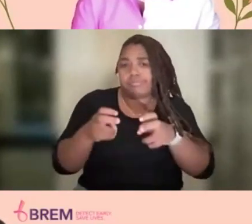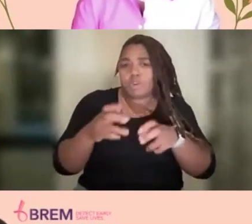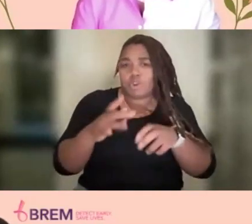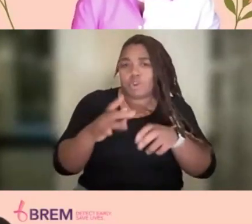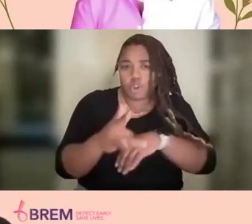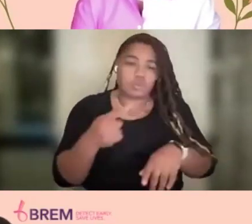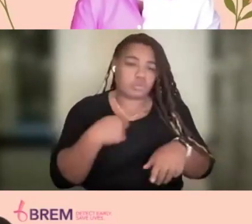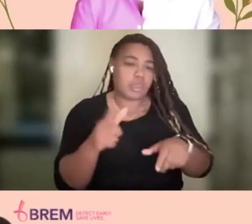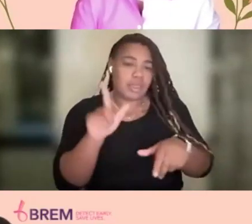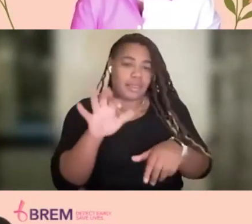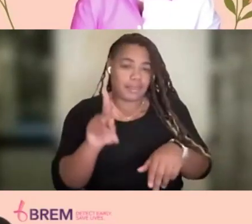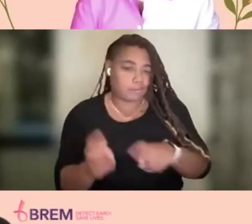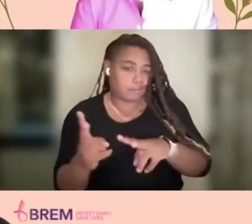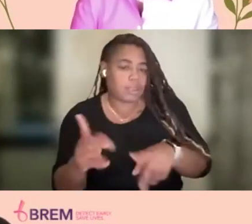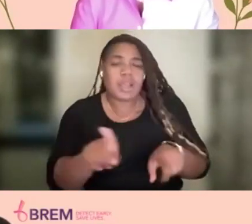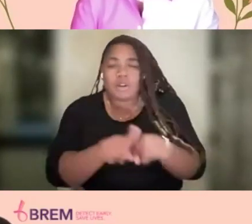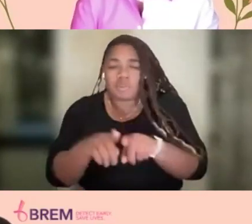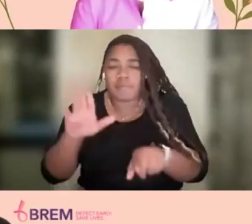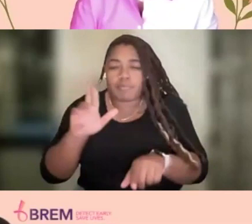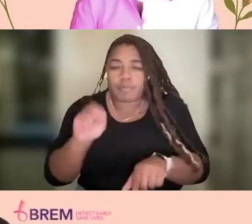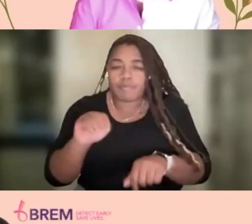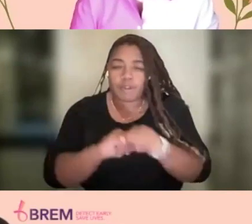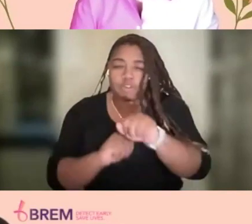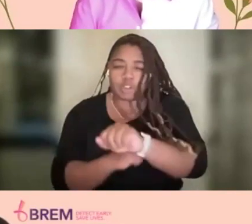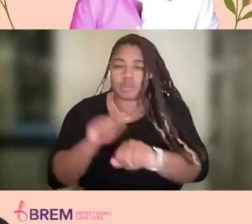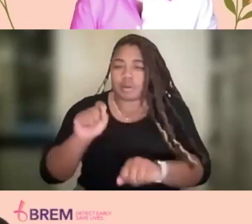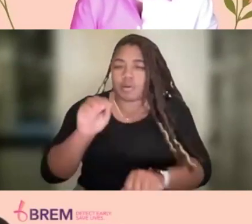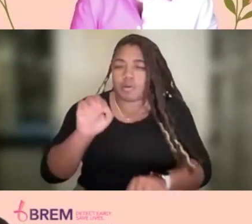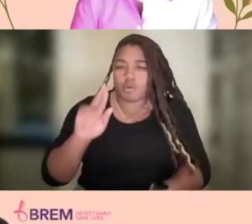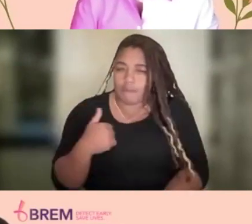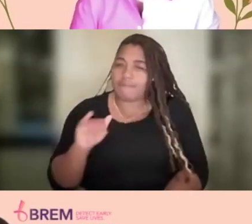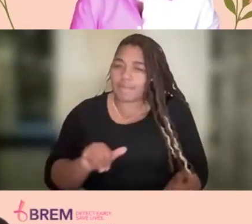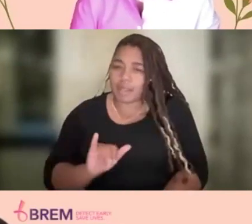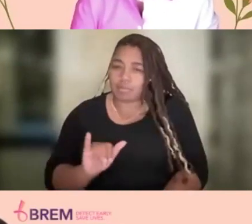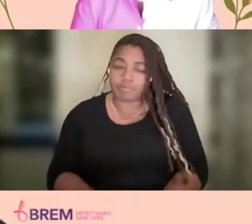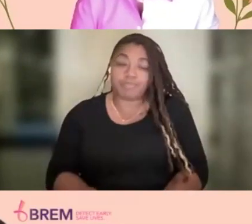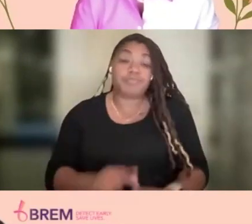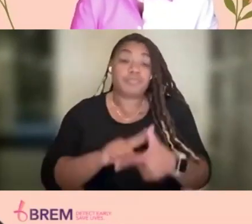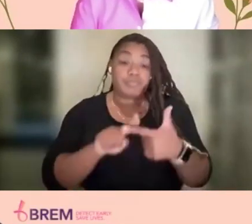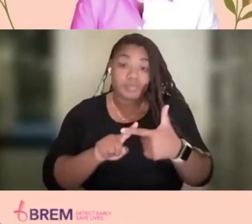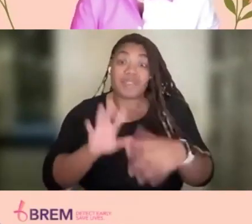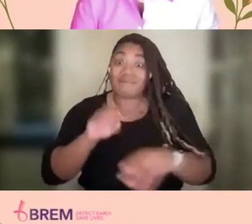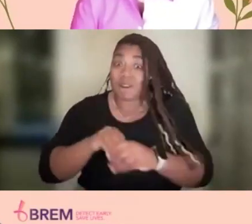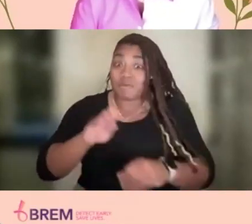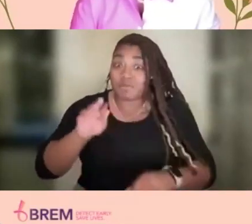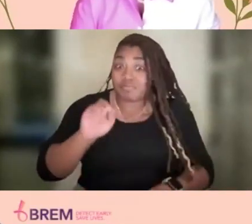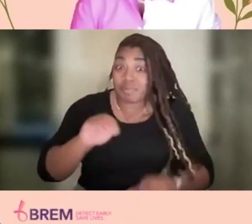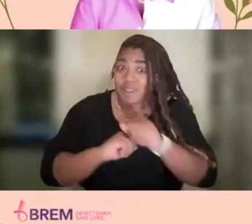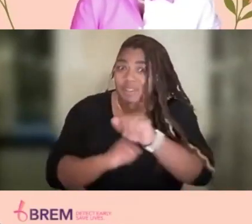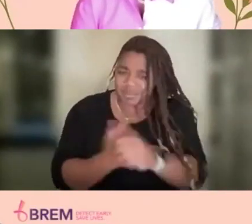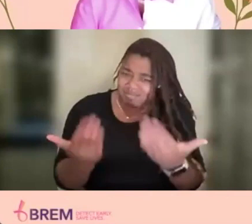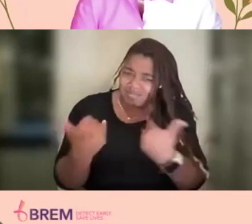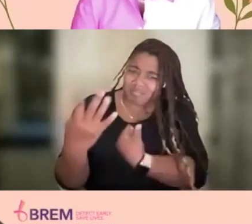to brumfoundation.org to learn more about it. Second, get involved with the Brum Foundation. We want you with us